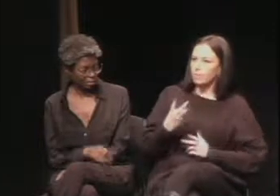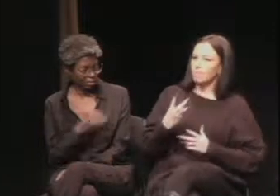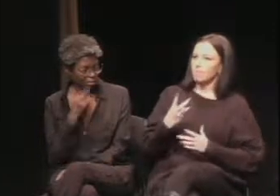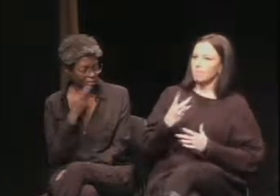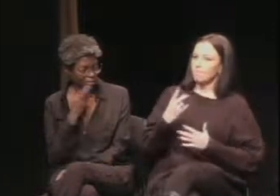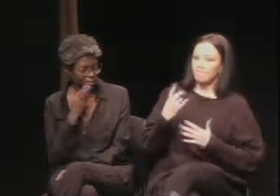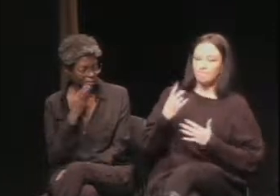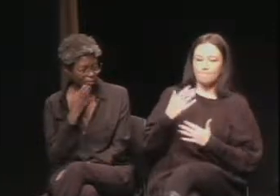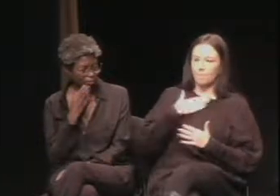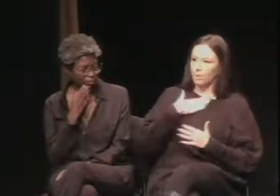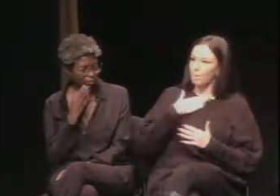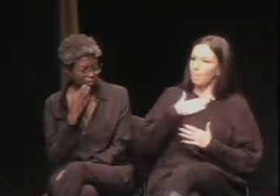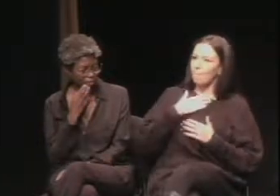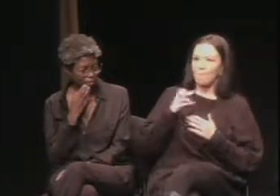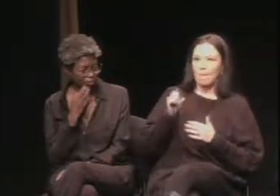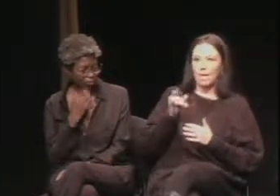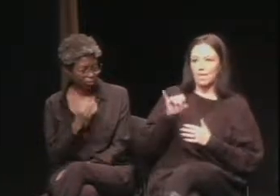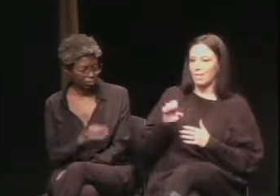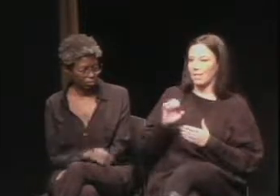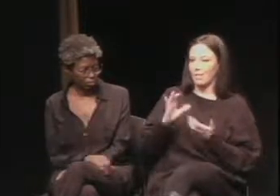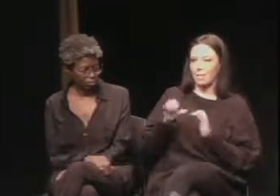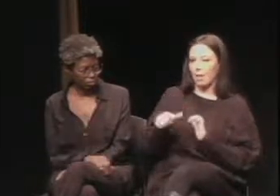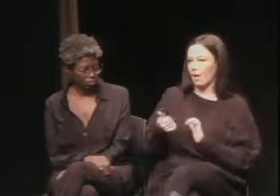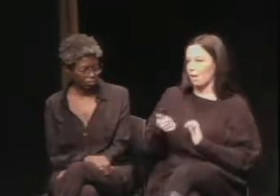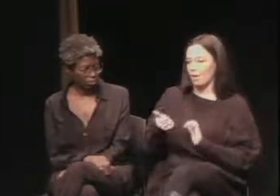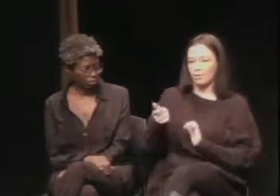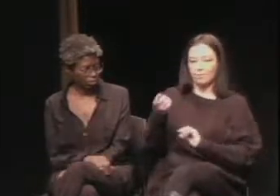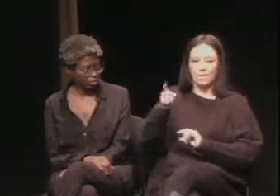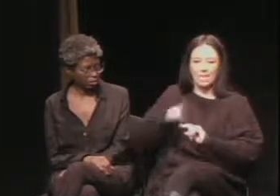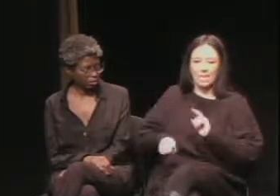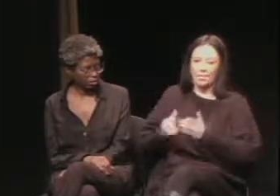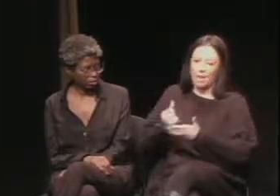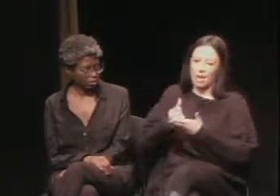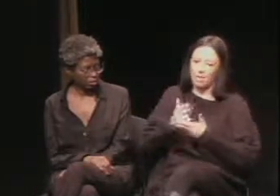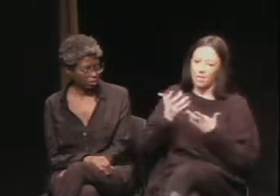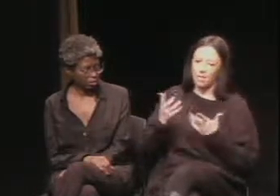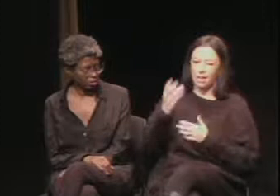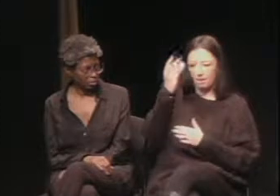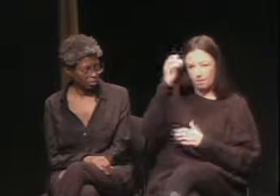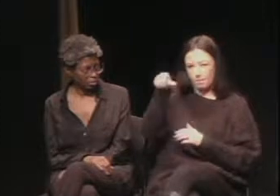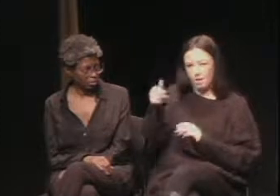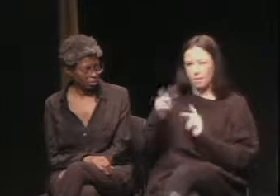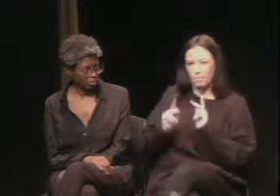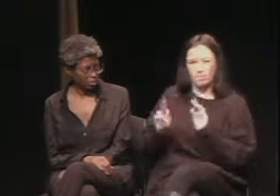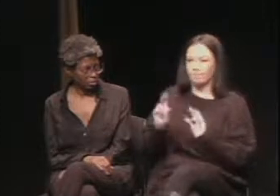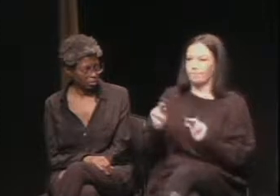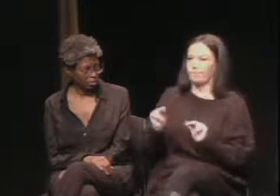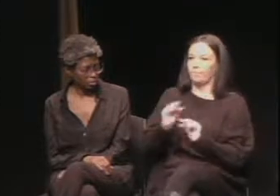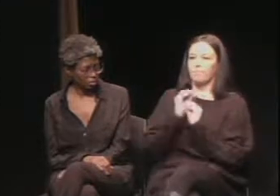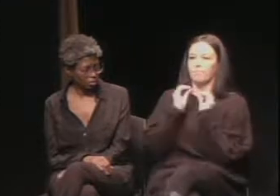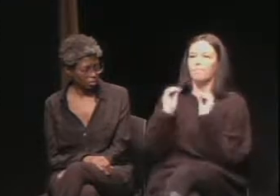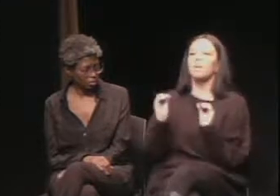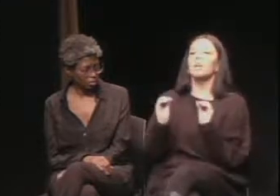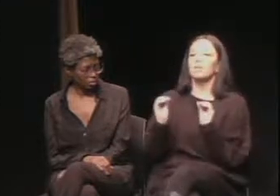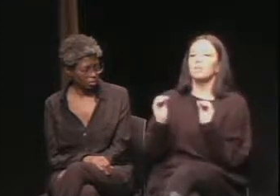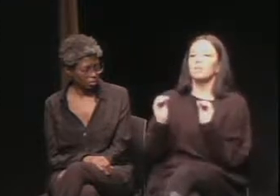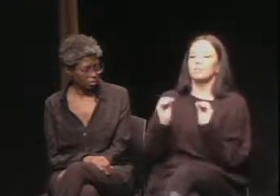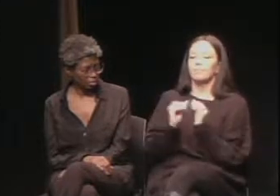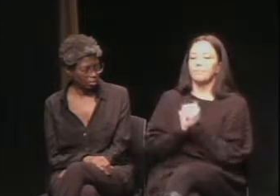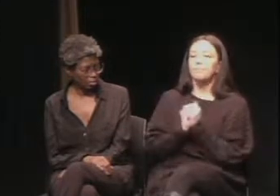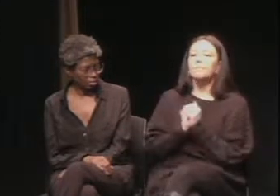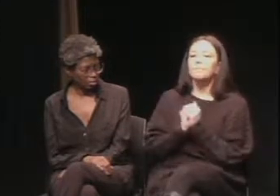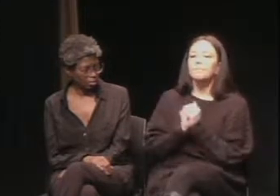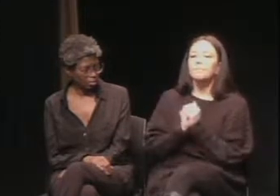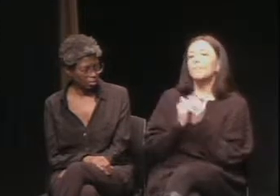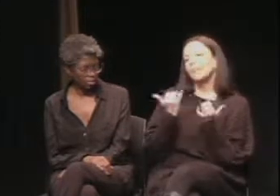I write. You can't compare it to anybody else. So that was helpful too. So I didn't think about other people's stuff at all. Now I'm